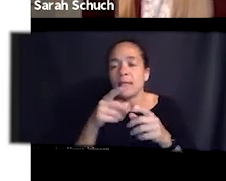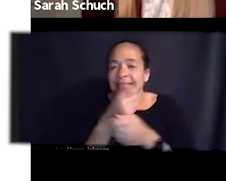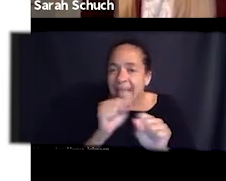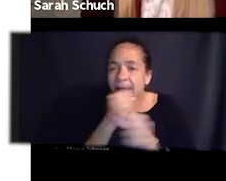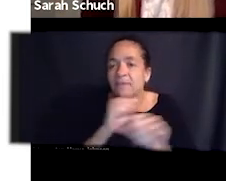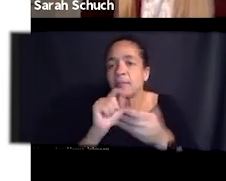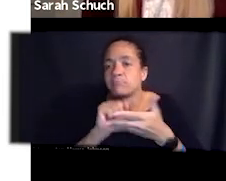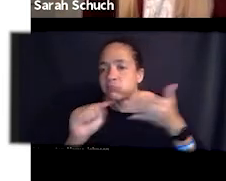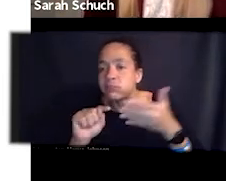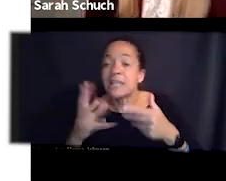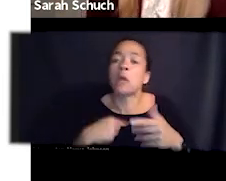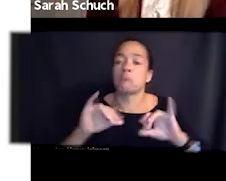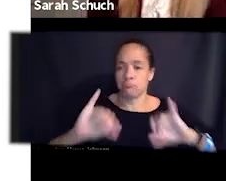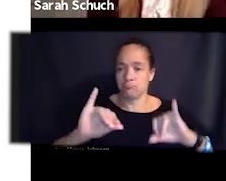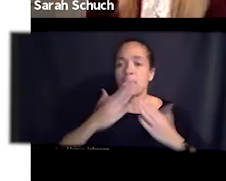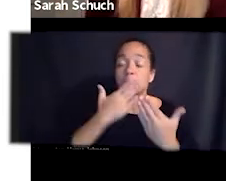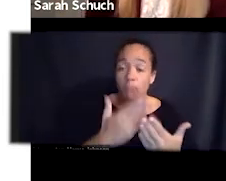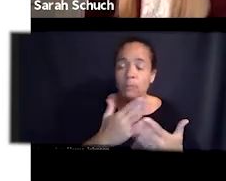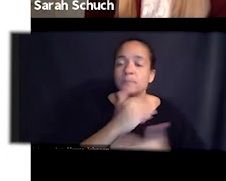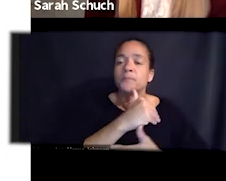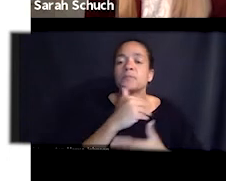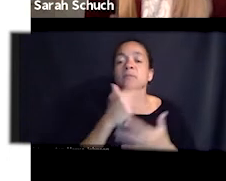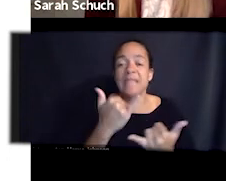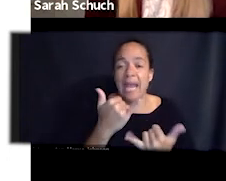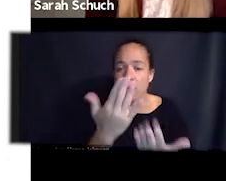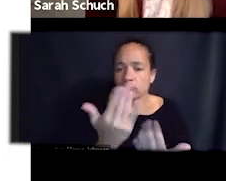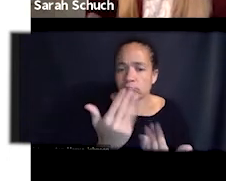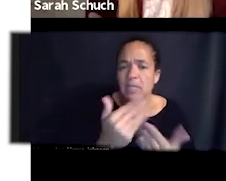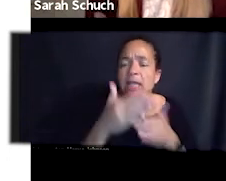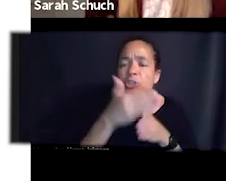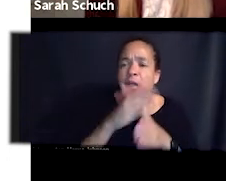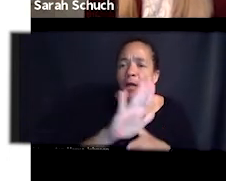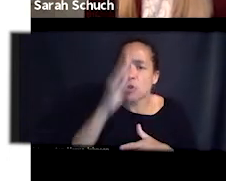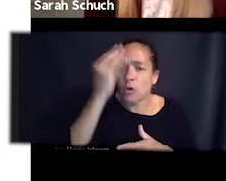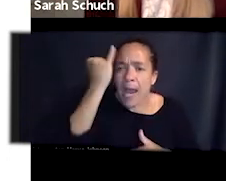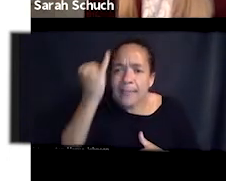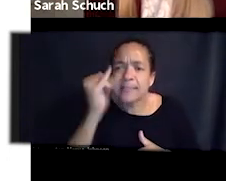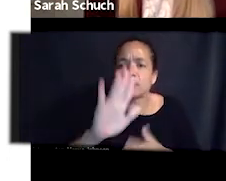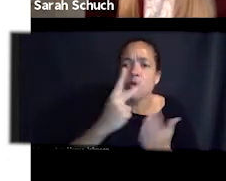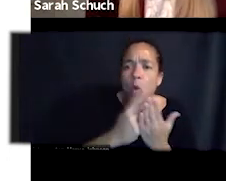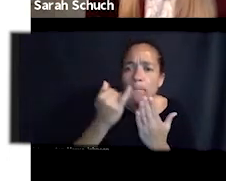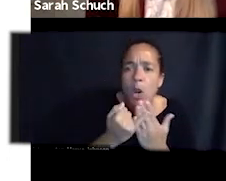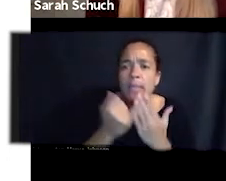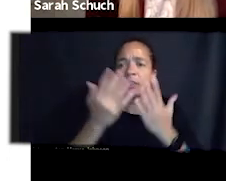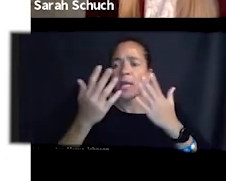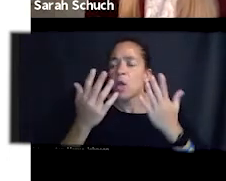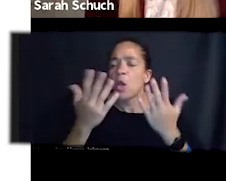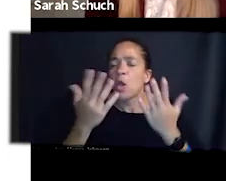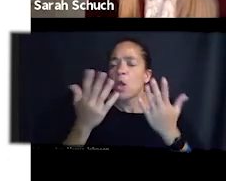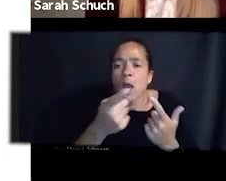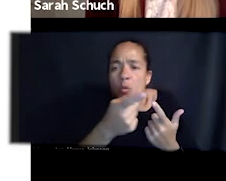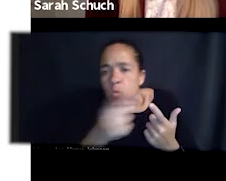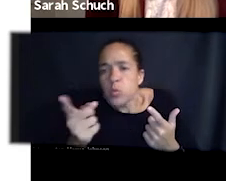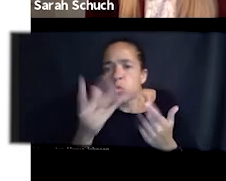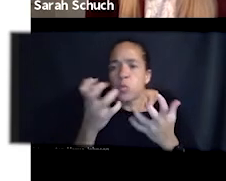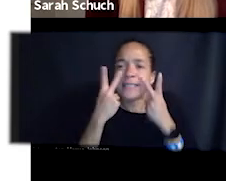okay, the next step was share your ideas. What projects, what initiatives, what would you actually like to see